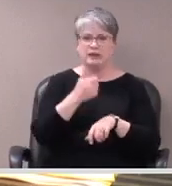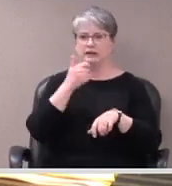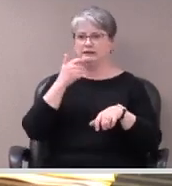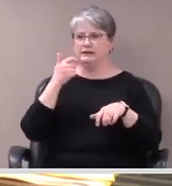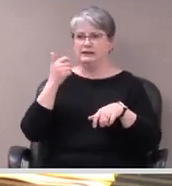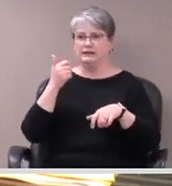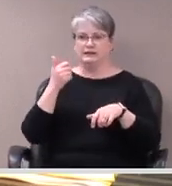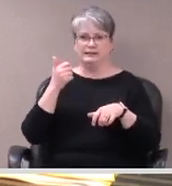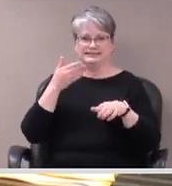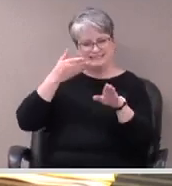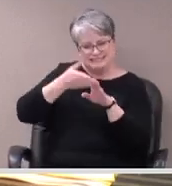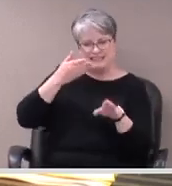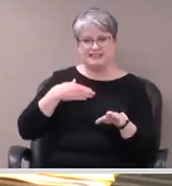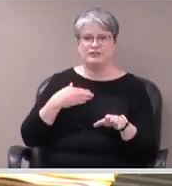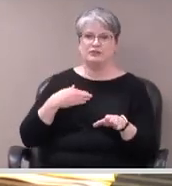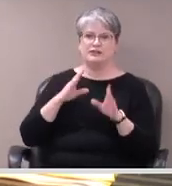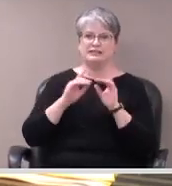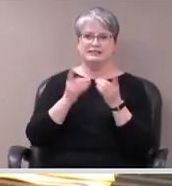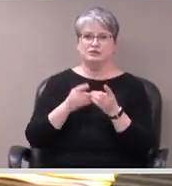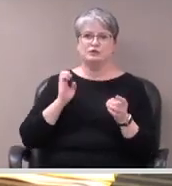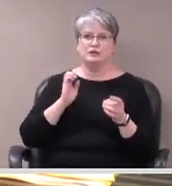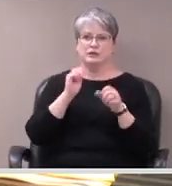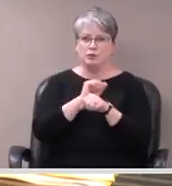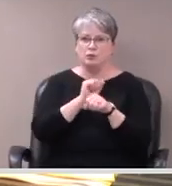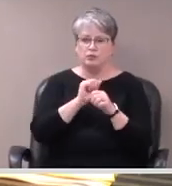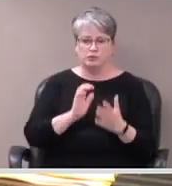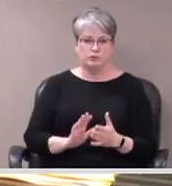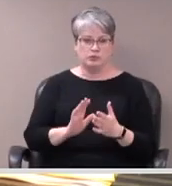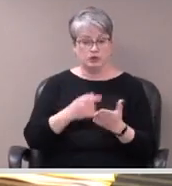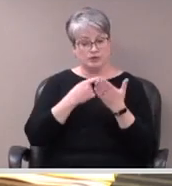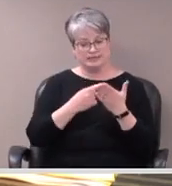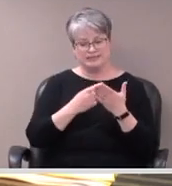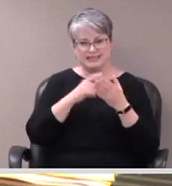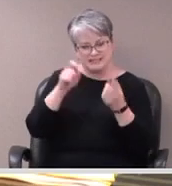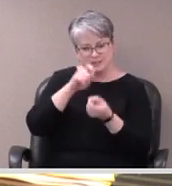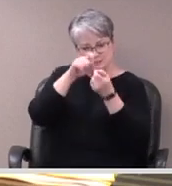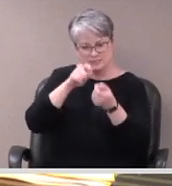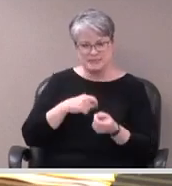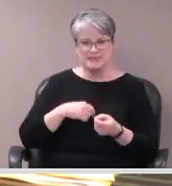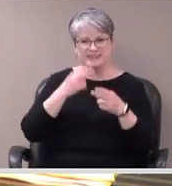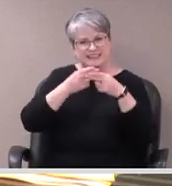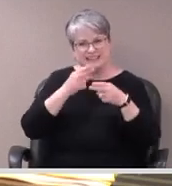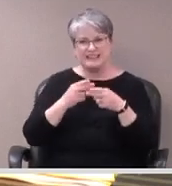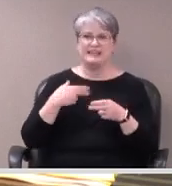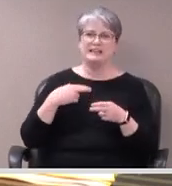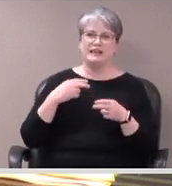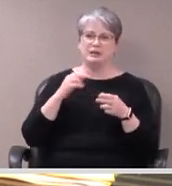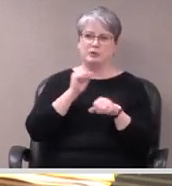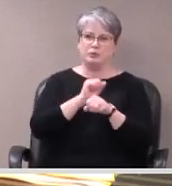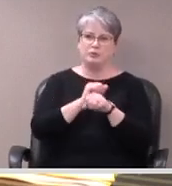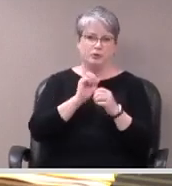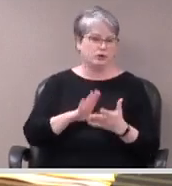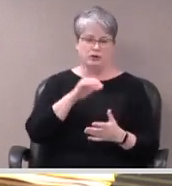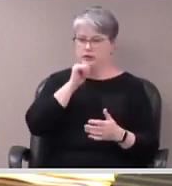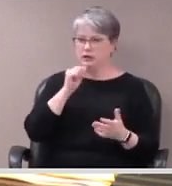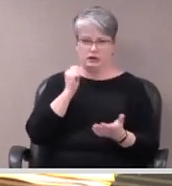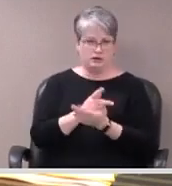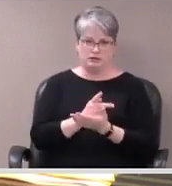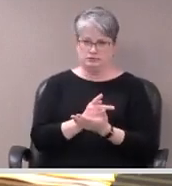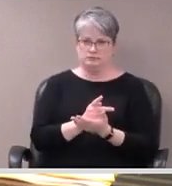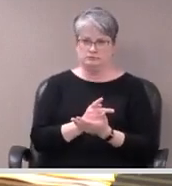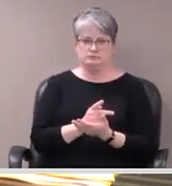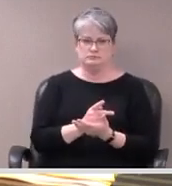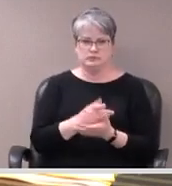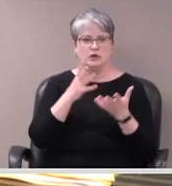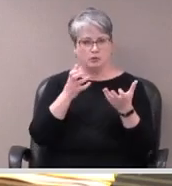against an individual district employee. Discussion of a district employee by name or position is not permitted, in order